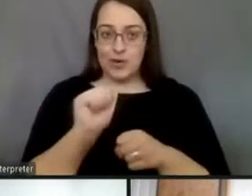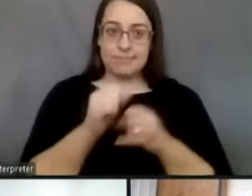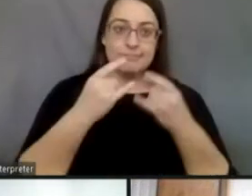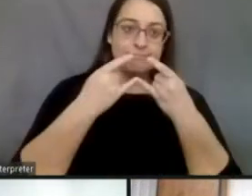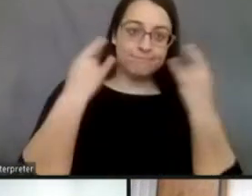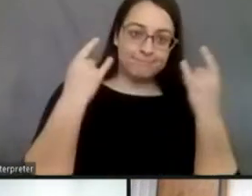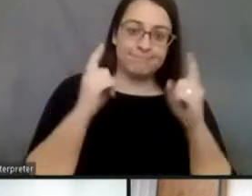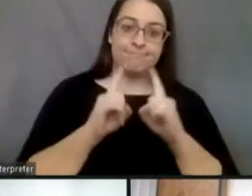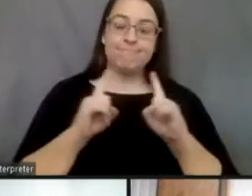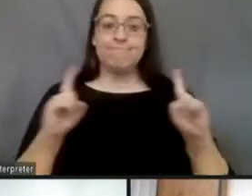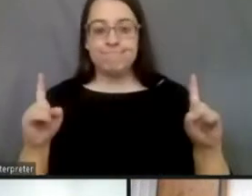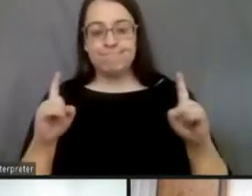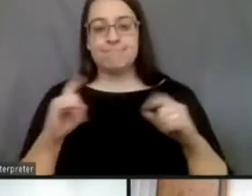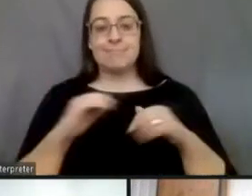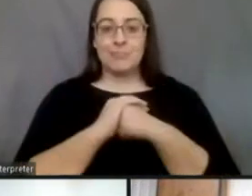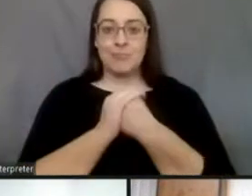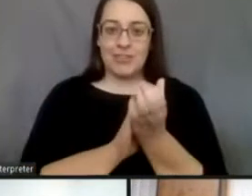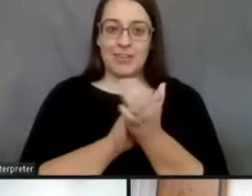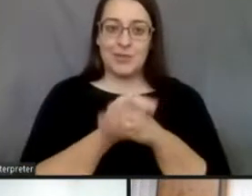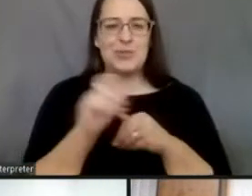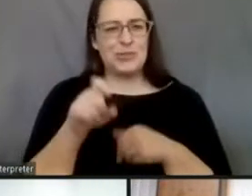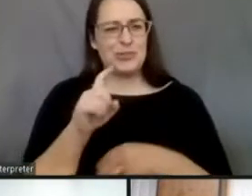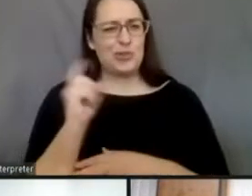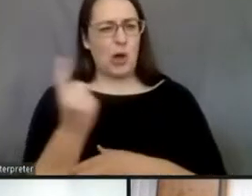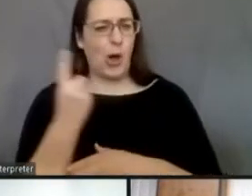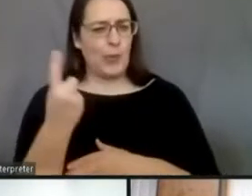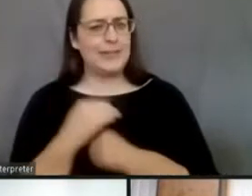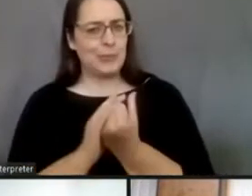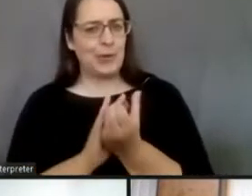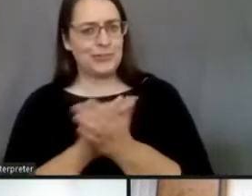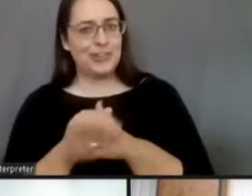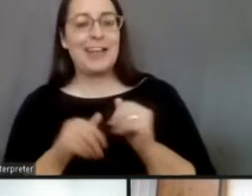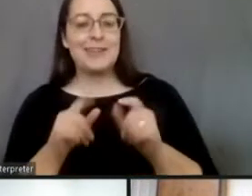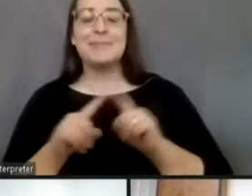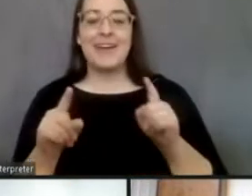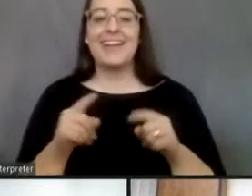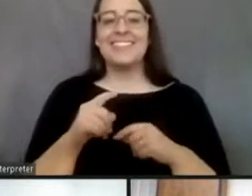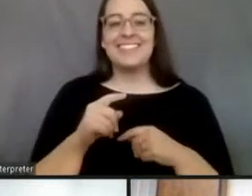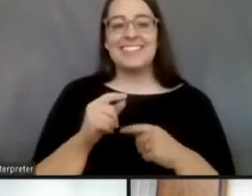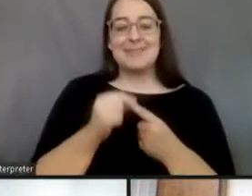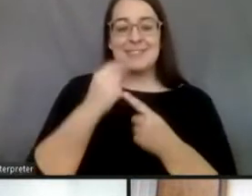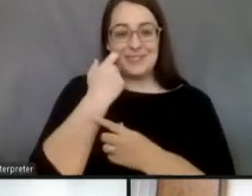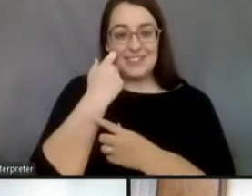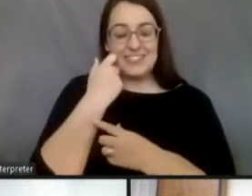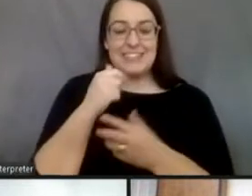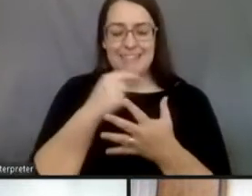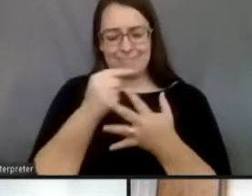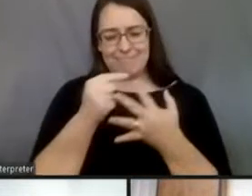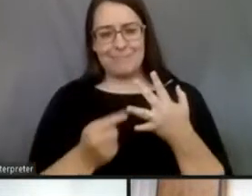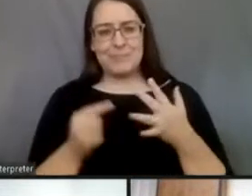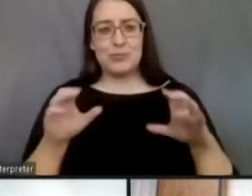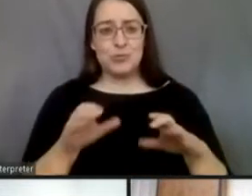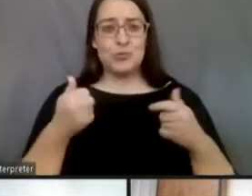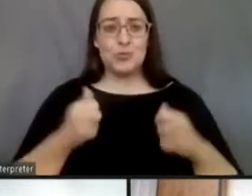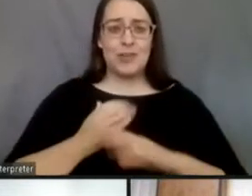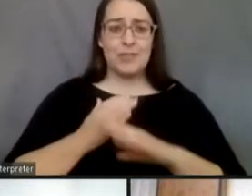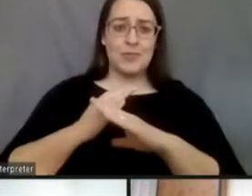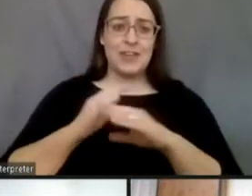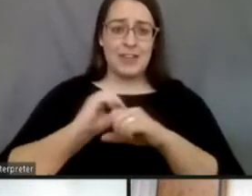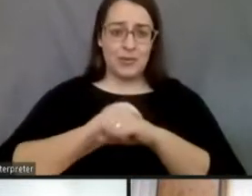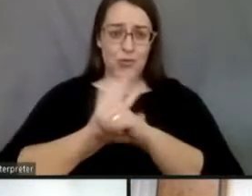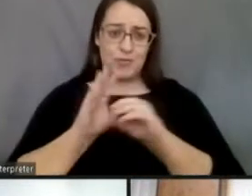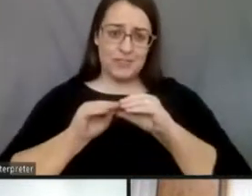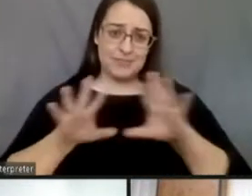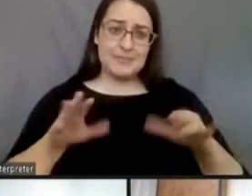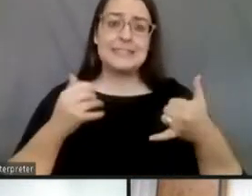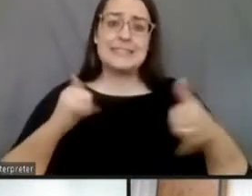practice good hand washing, although we should really always wash our hands, and other efforts to curb the spread of COVID are still